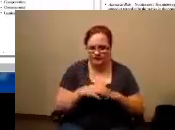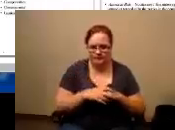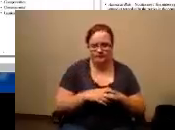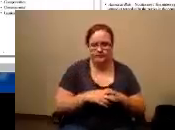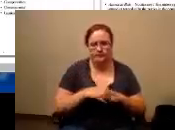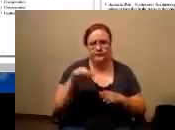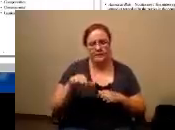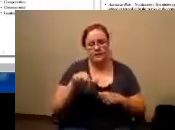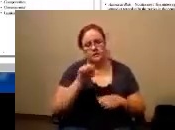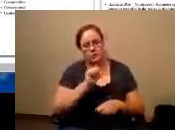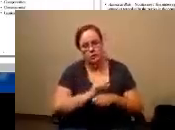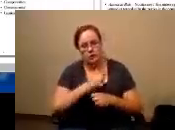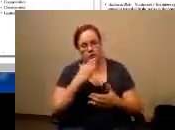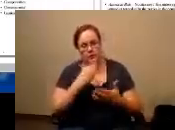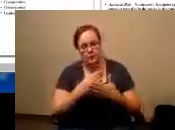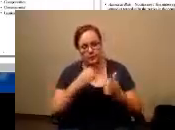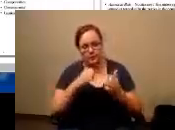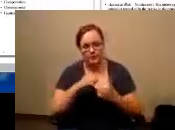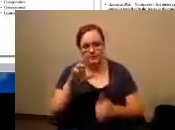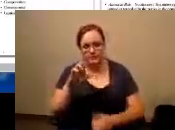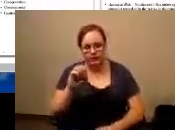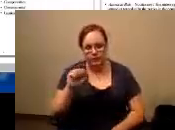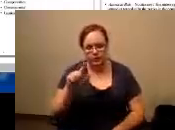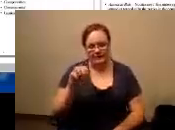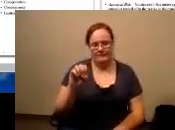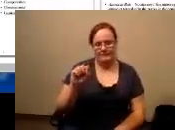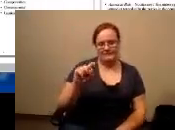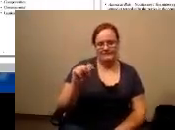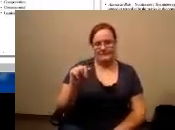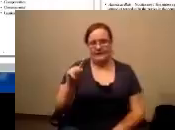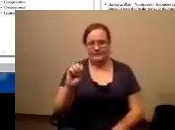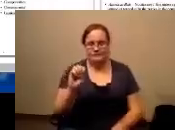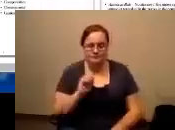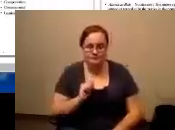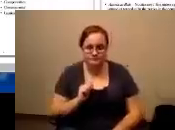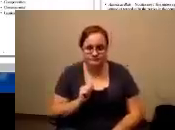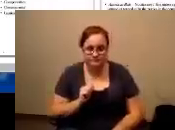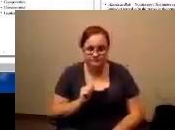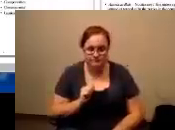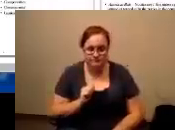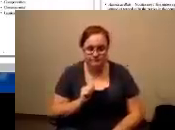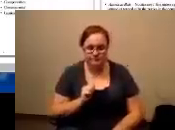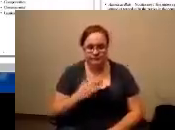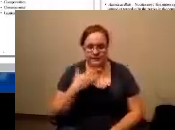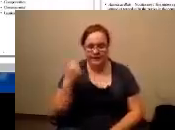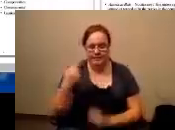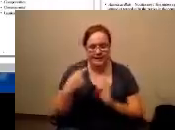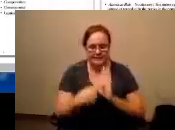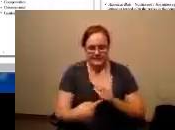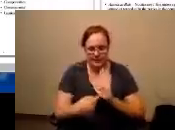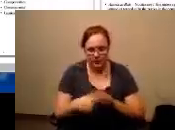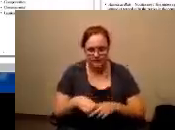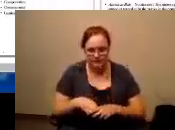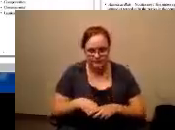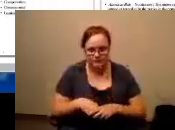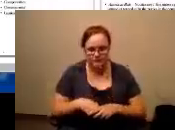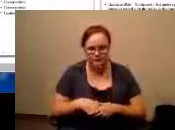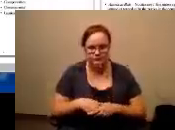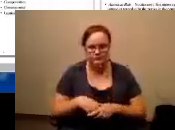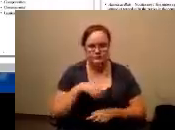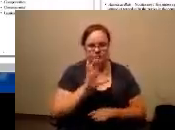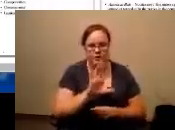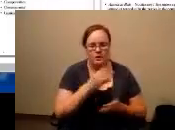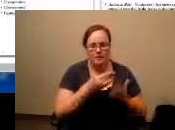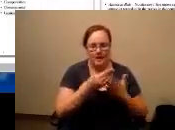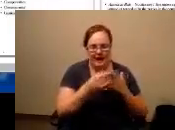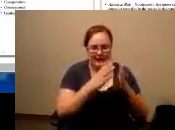works well with real estate. The best example is you are a buyer of the house,